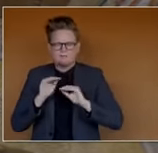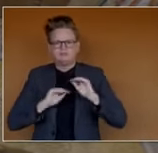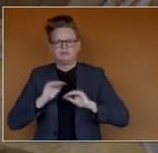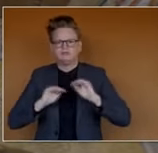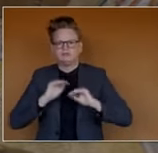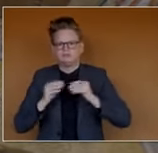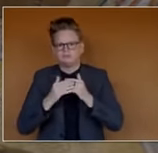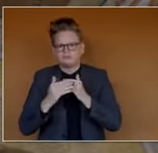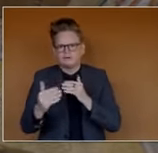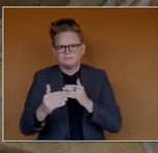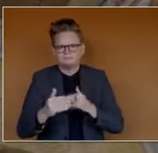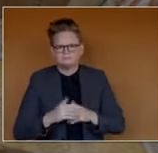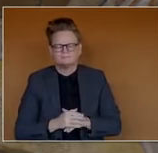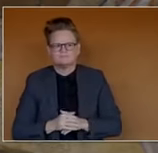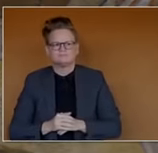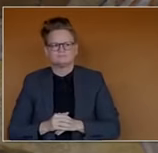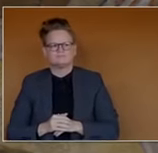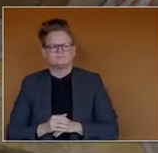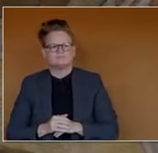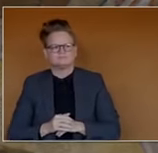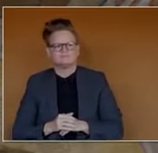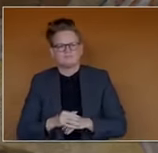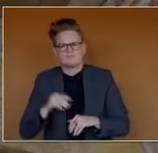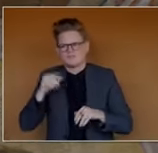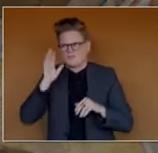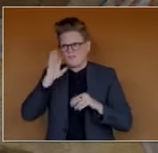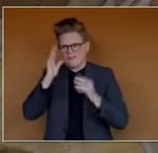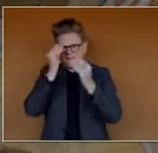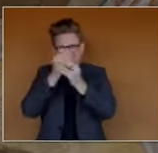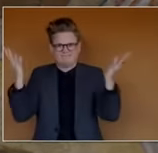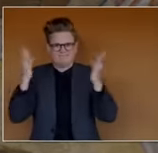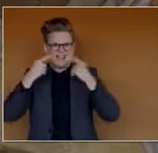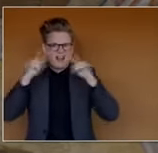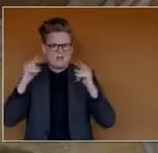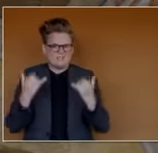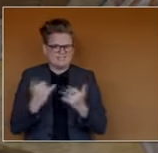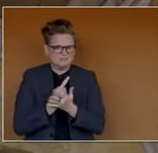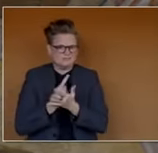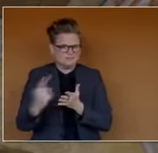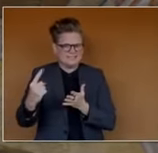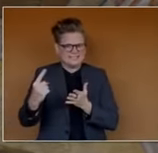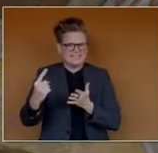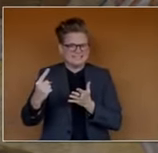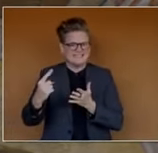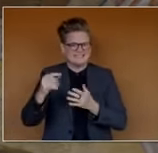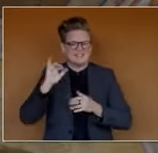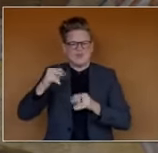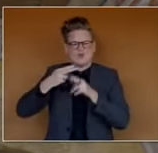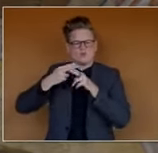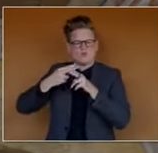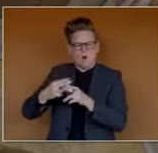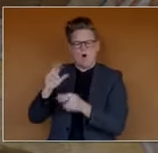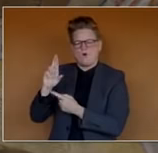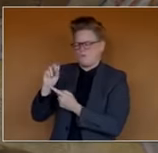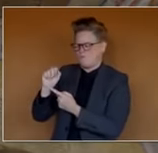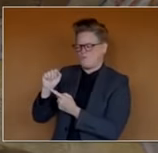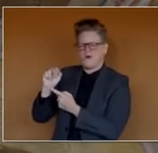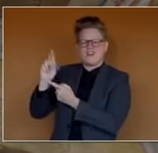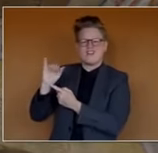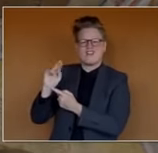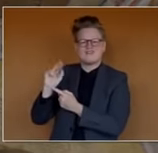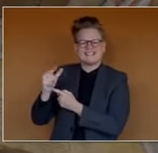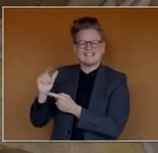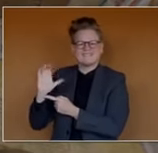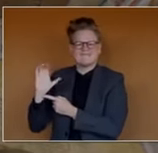narrative of this state truly roaring back. I want to just close, make a few subsequent points to what the Senator